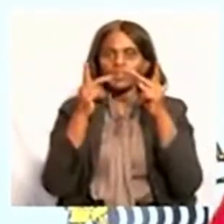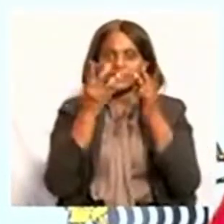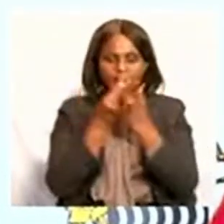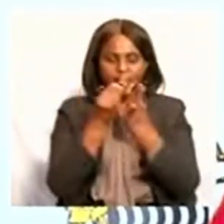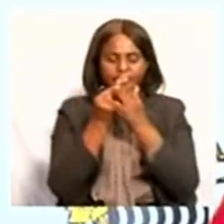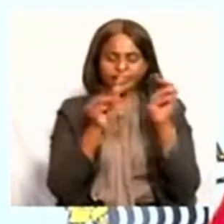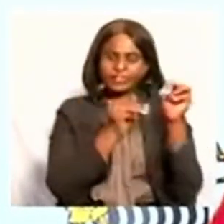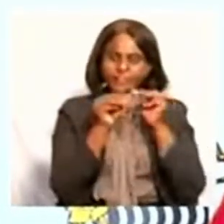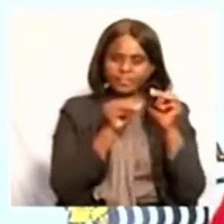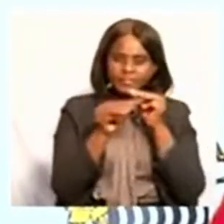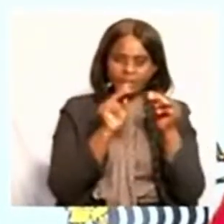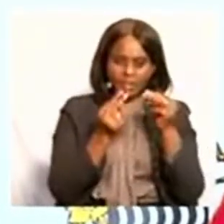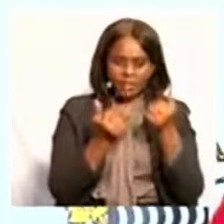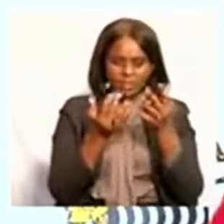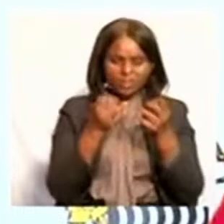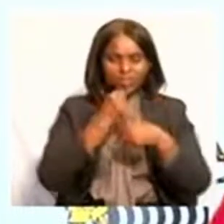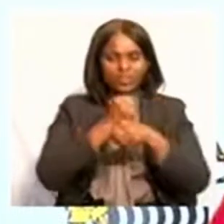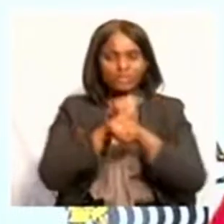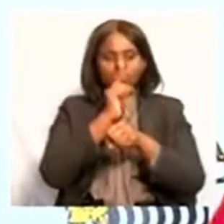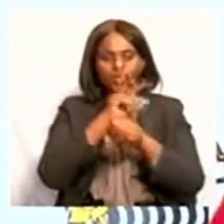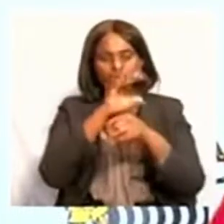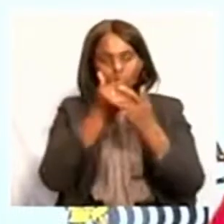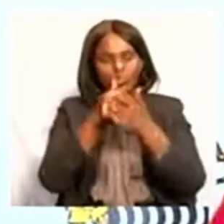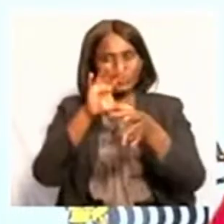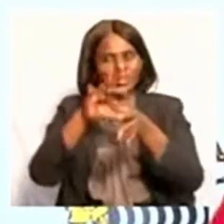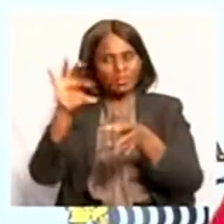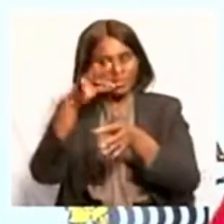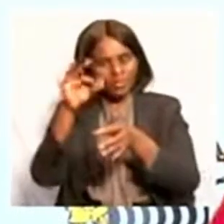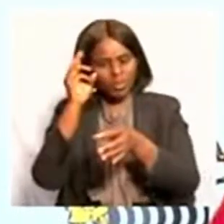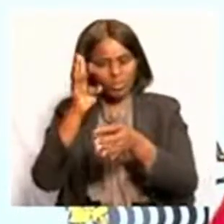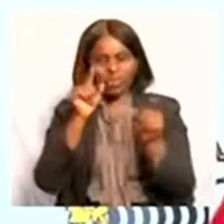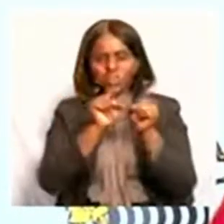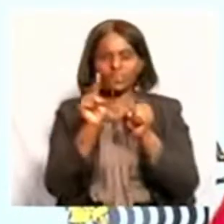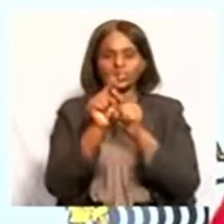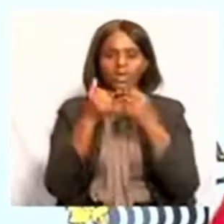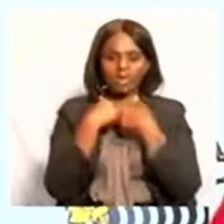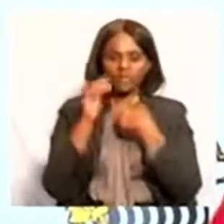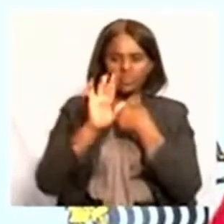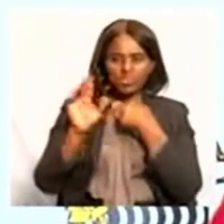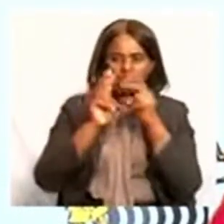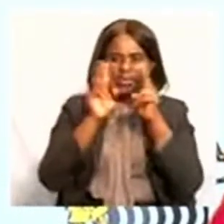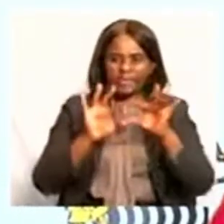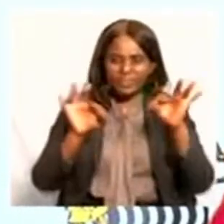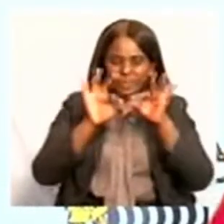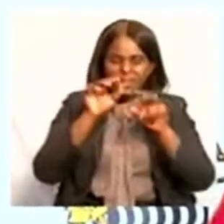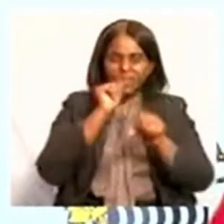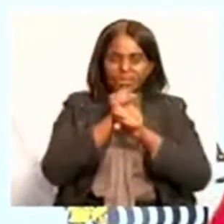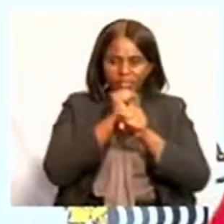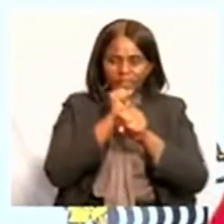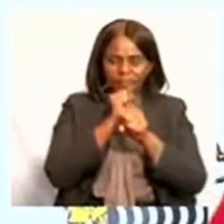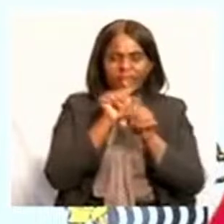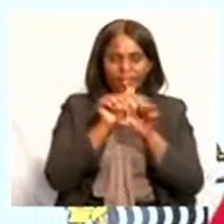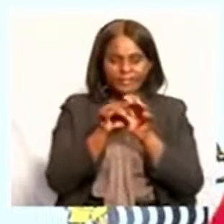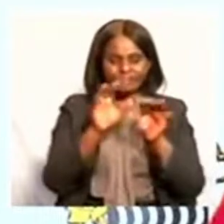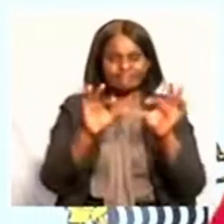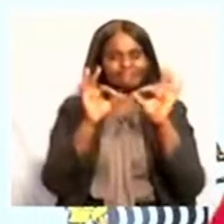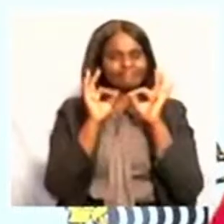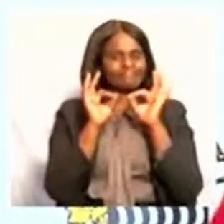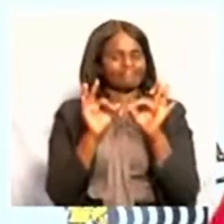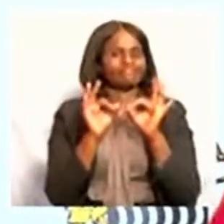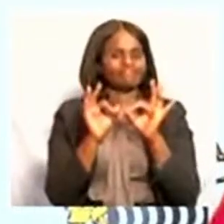financial management, we want to ensure that these stakeholders who also play a critical role in